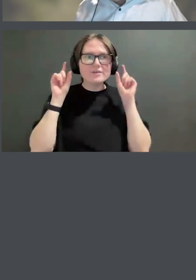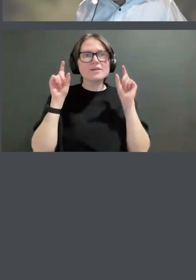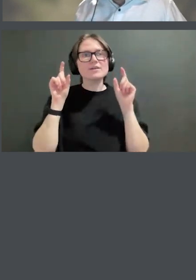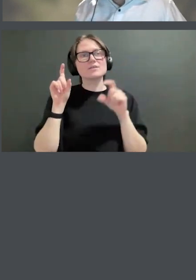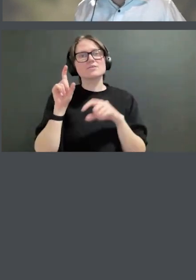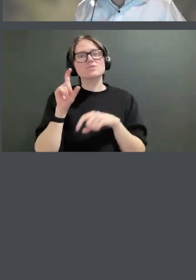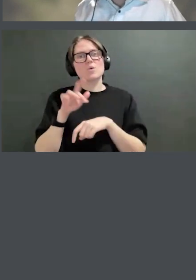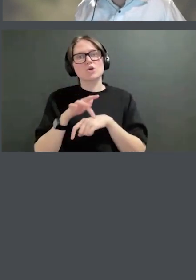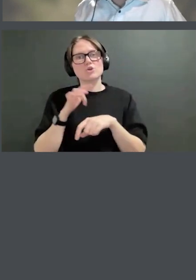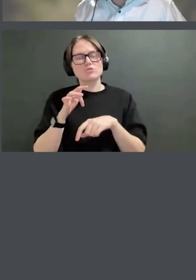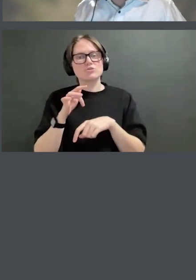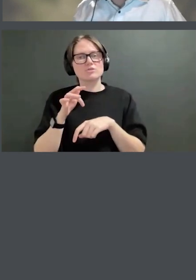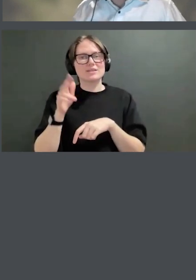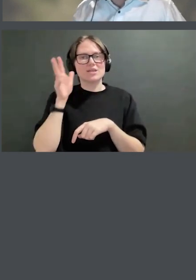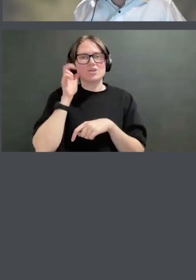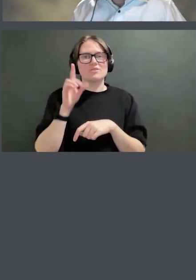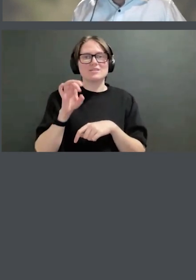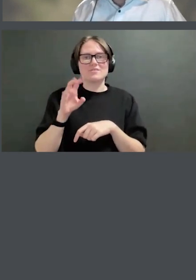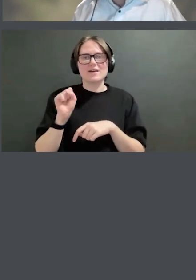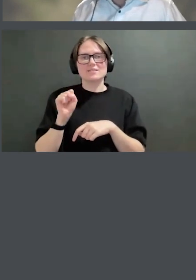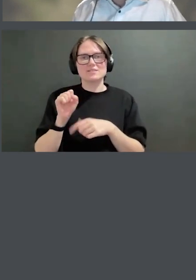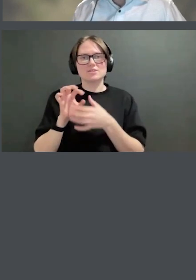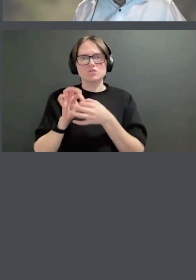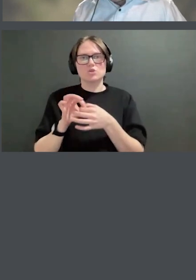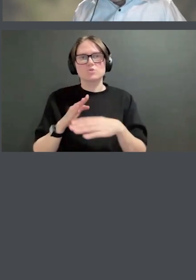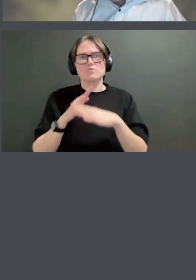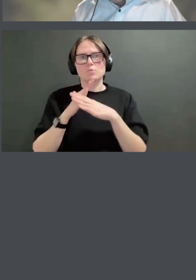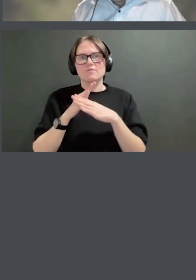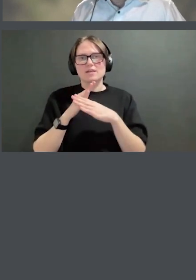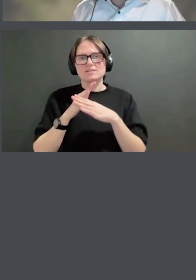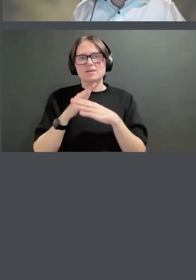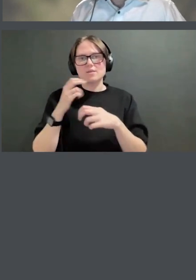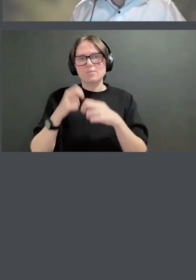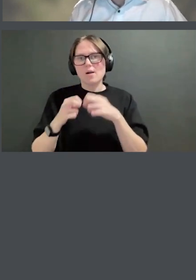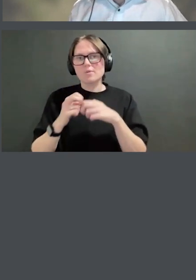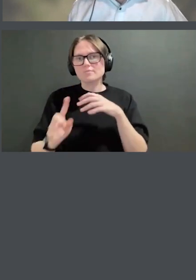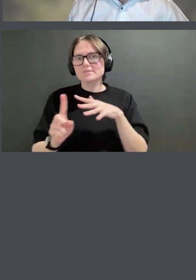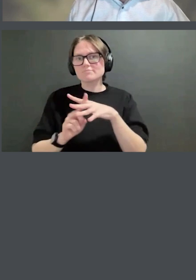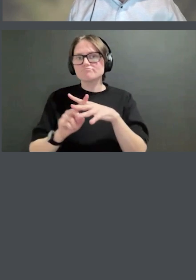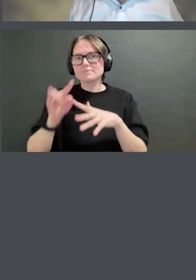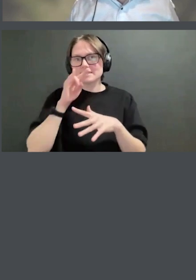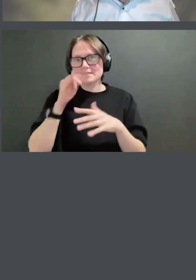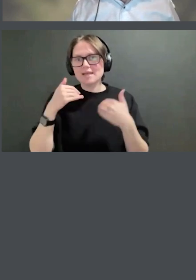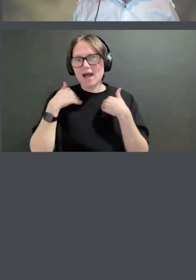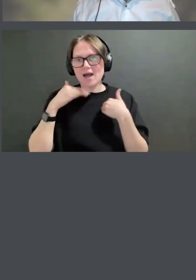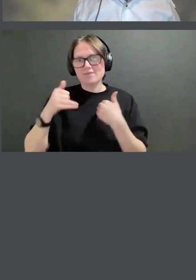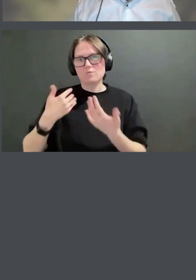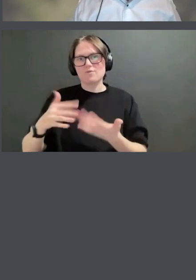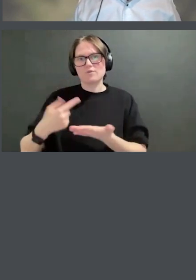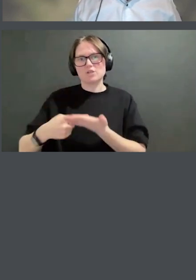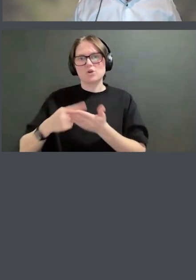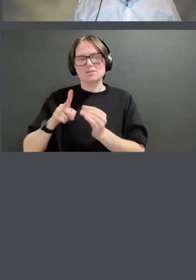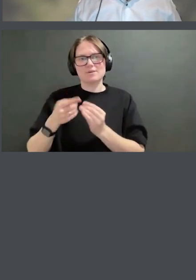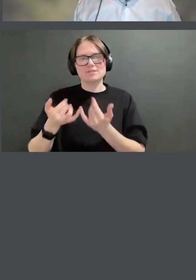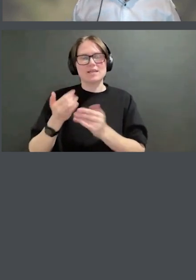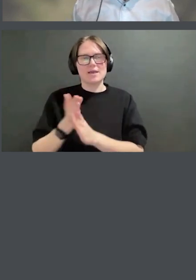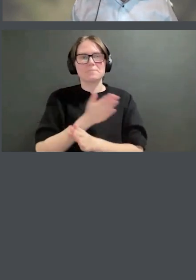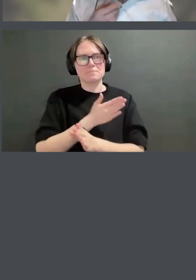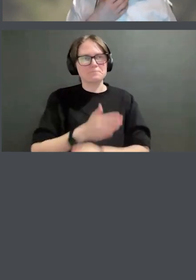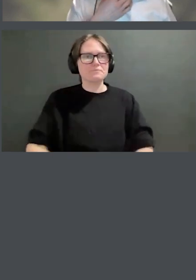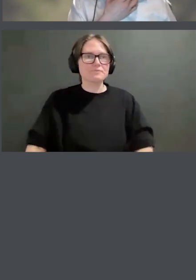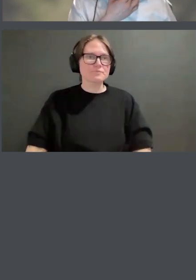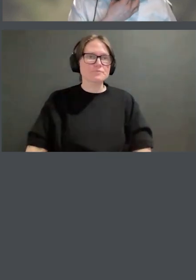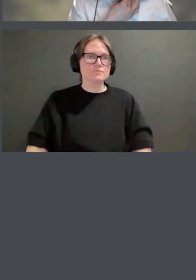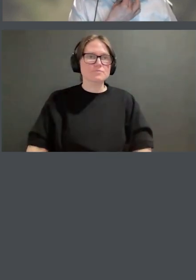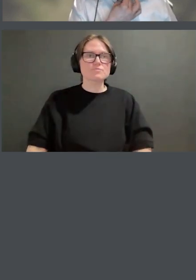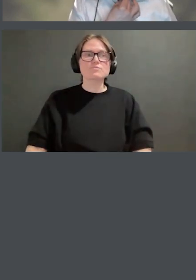or hearing devices in terms of preventing some of the problems that kids have that we've talked about already. And then one